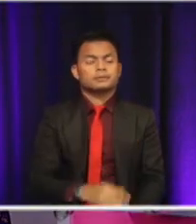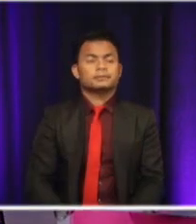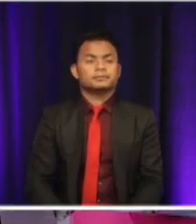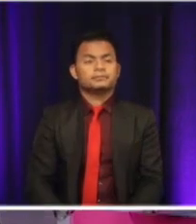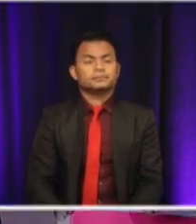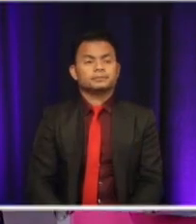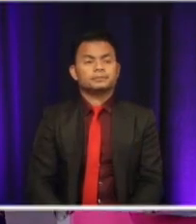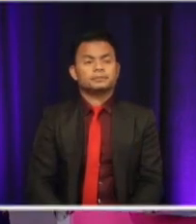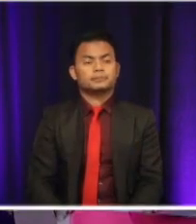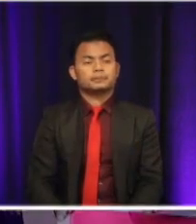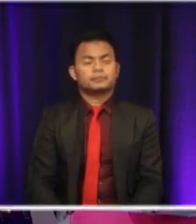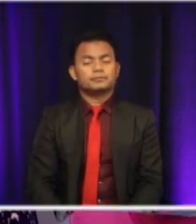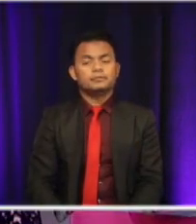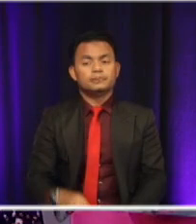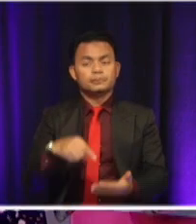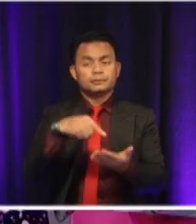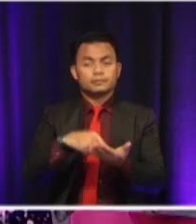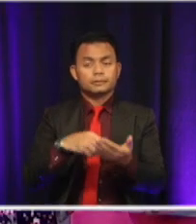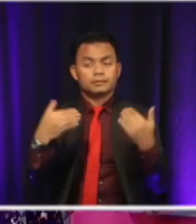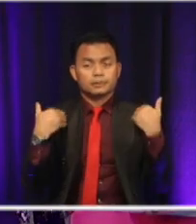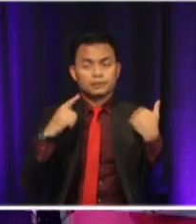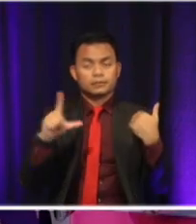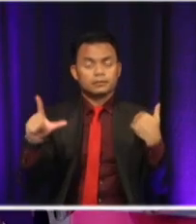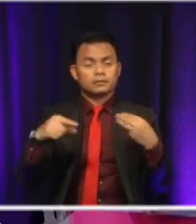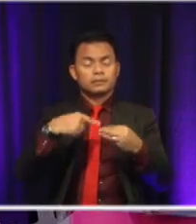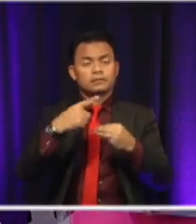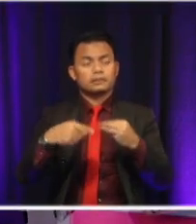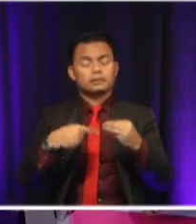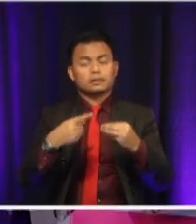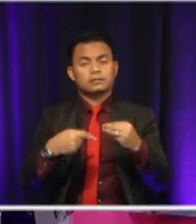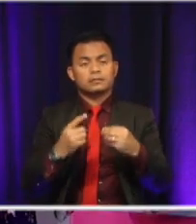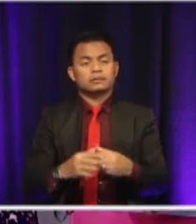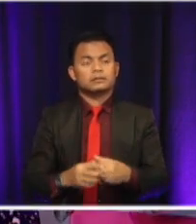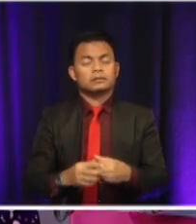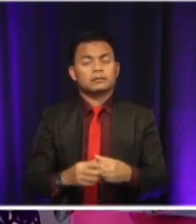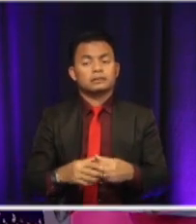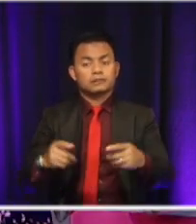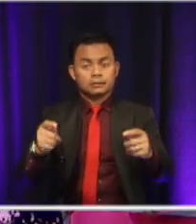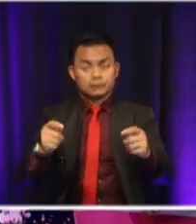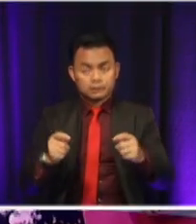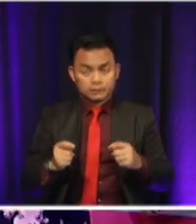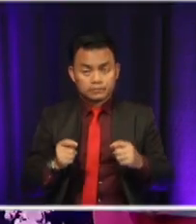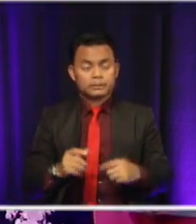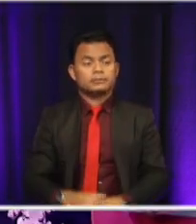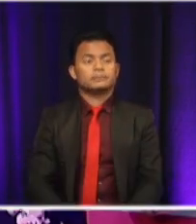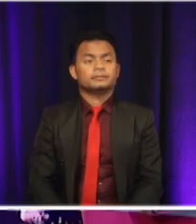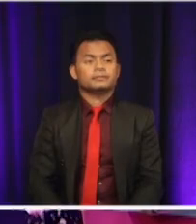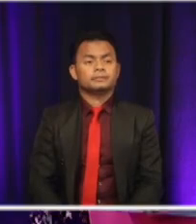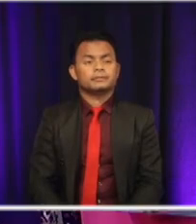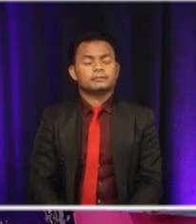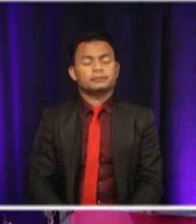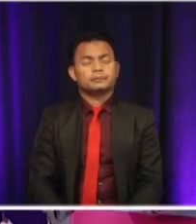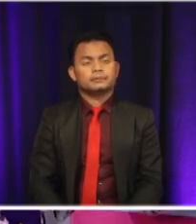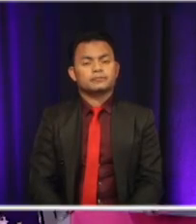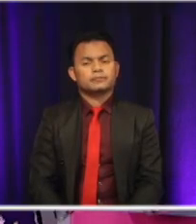about accepting death. What is this story about? It's about finding love. What is this